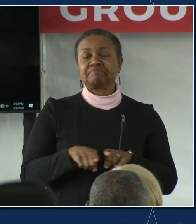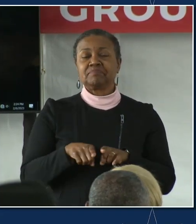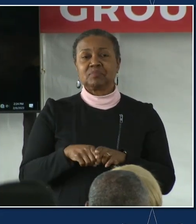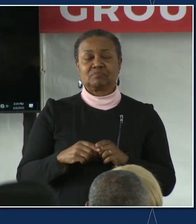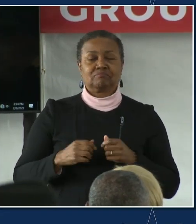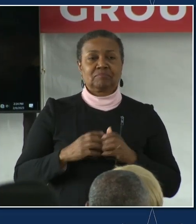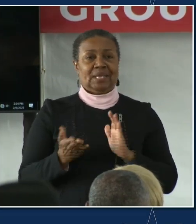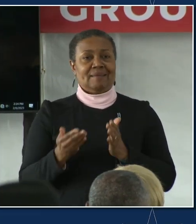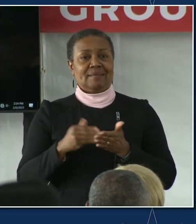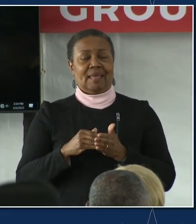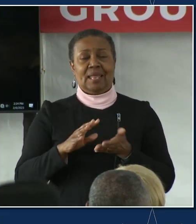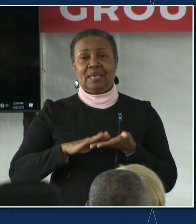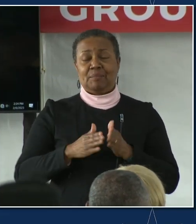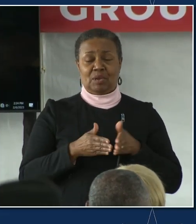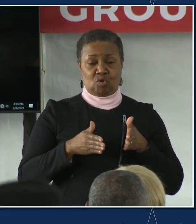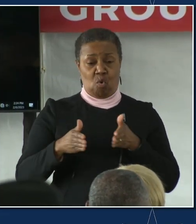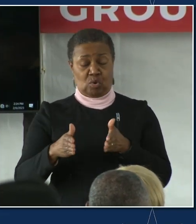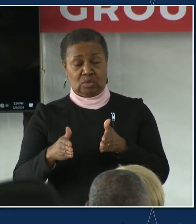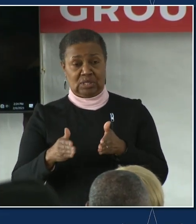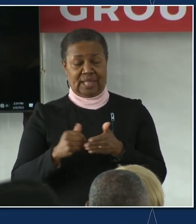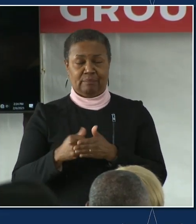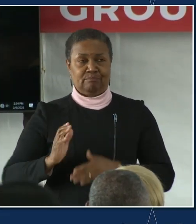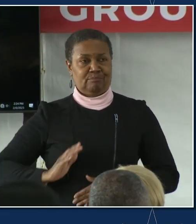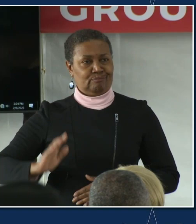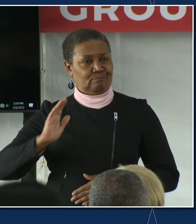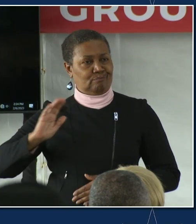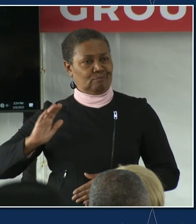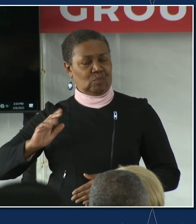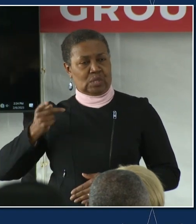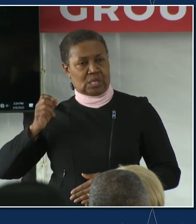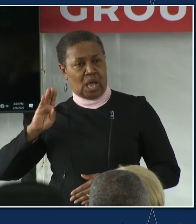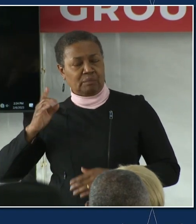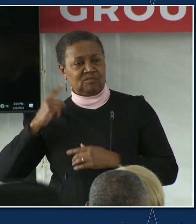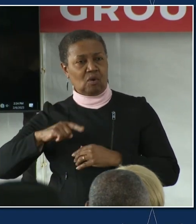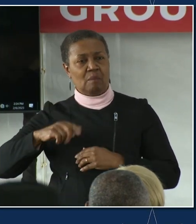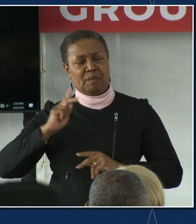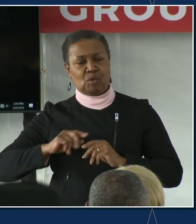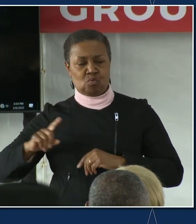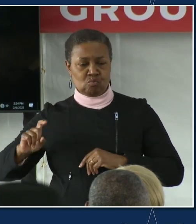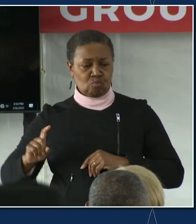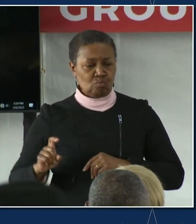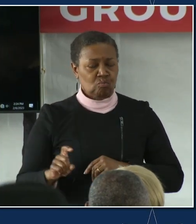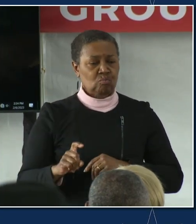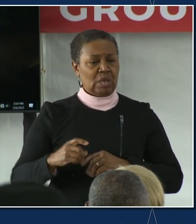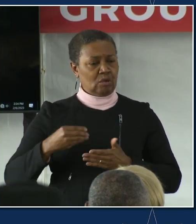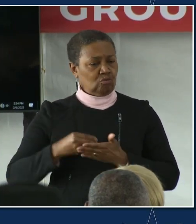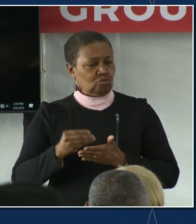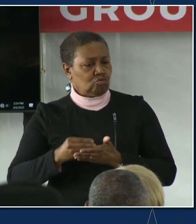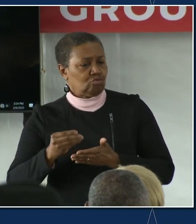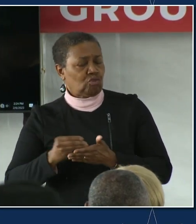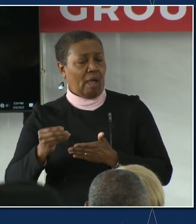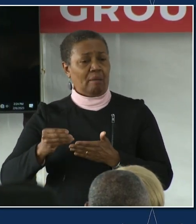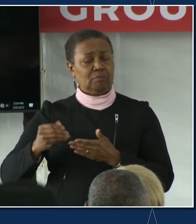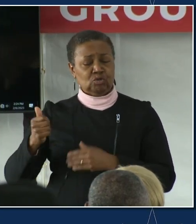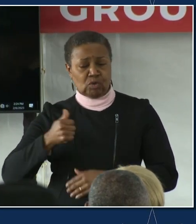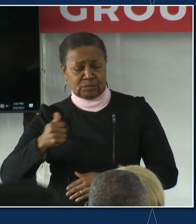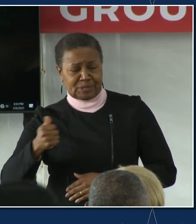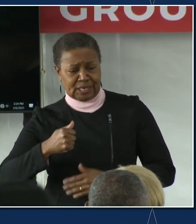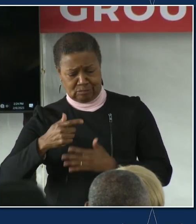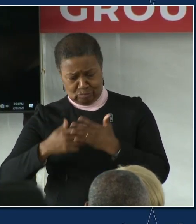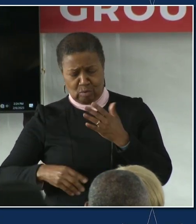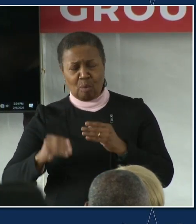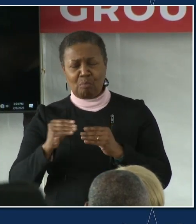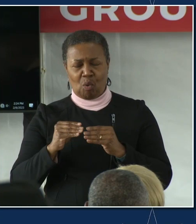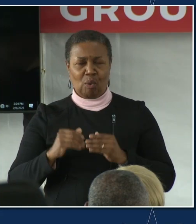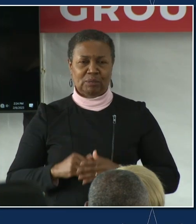reactivate neighborhood cores that have historically served as hubs for pedestrian activity, shopping, transportation, and so much